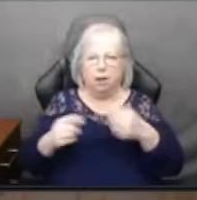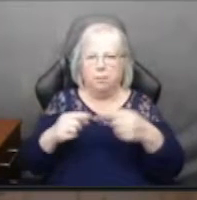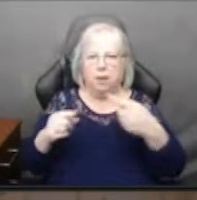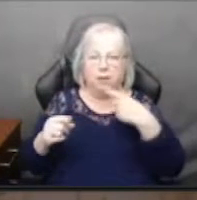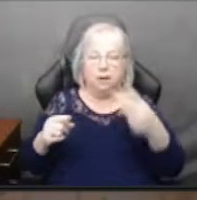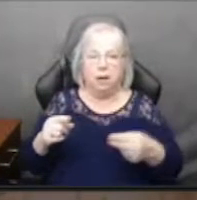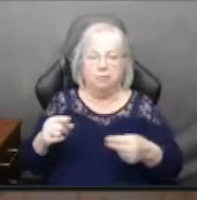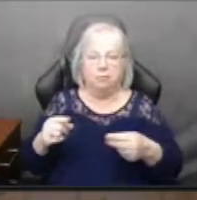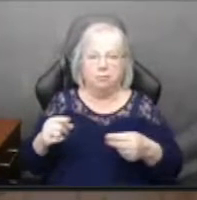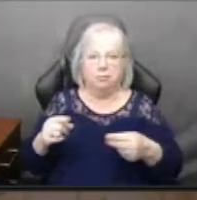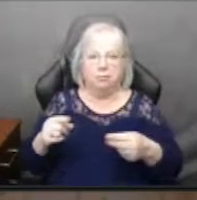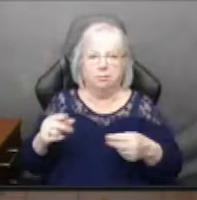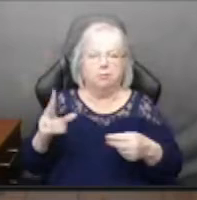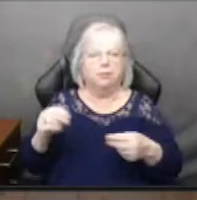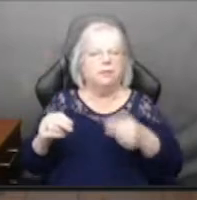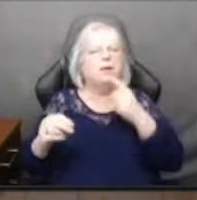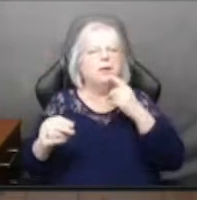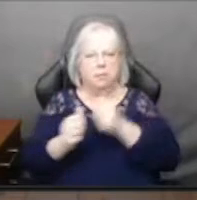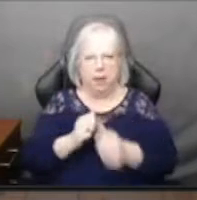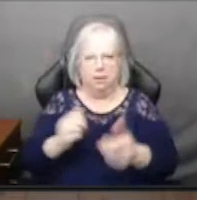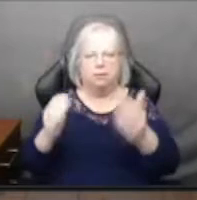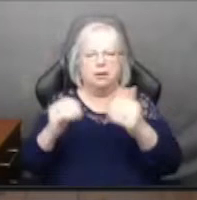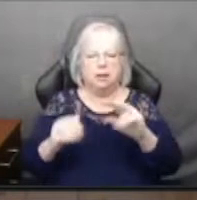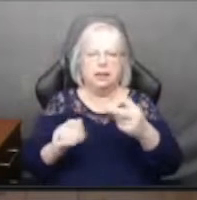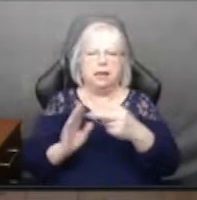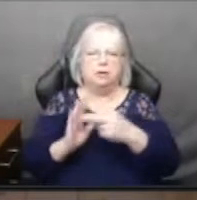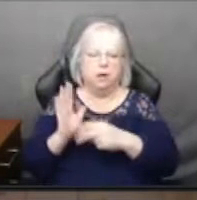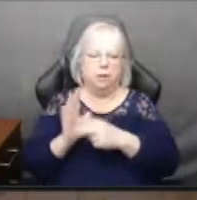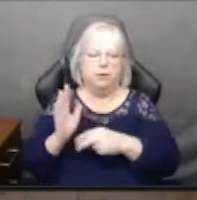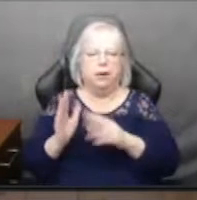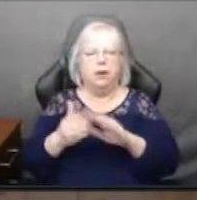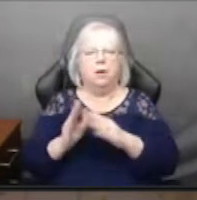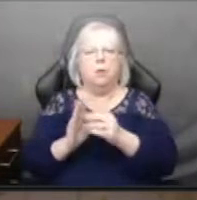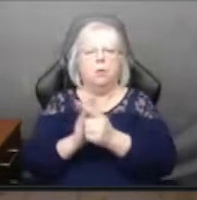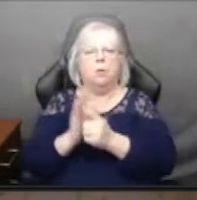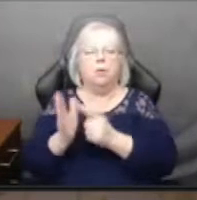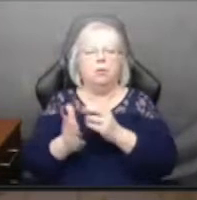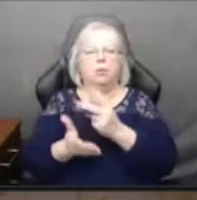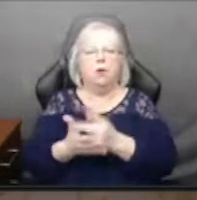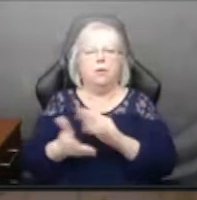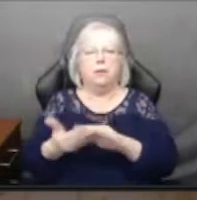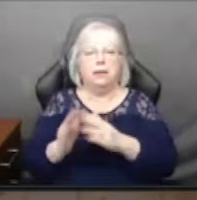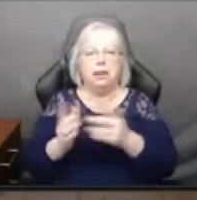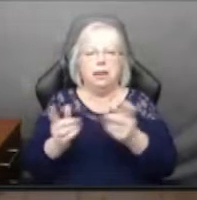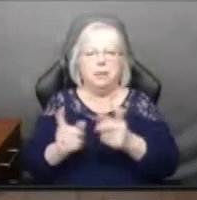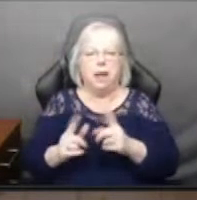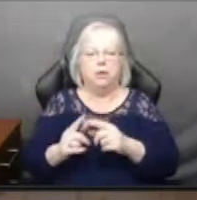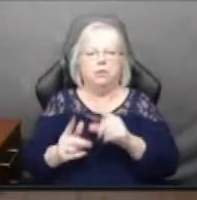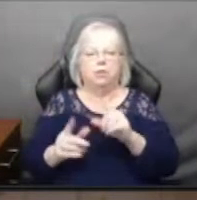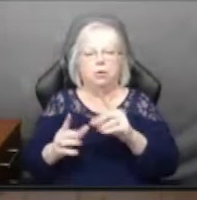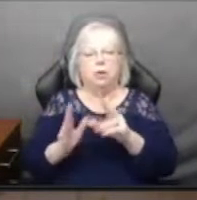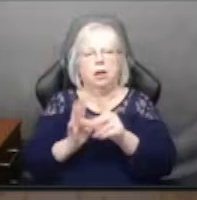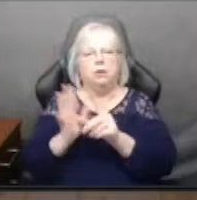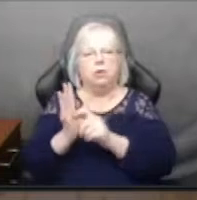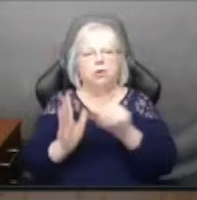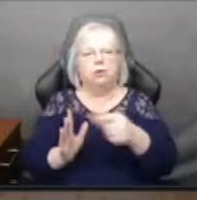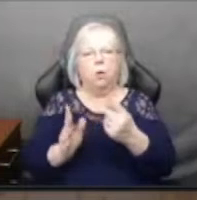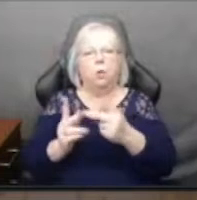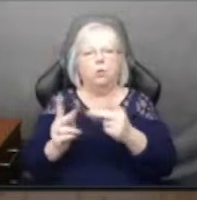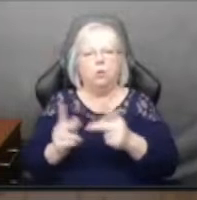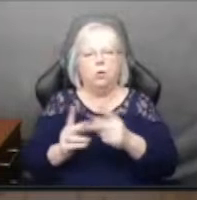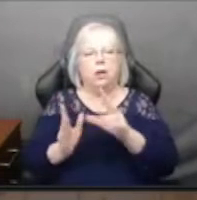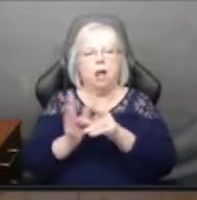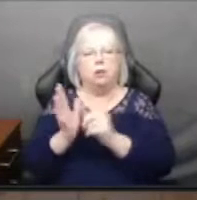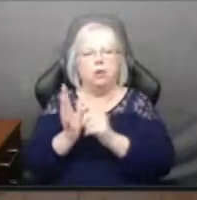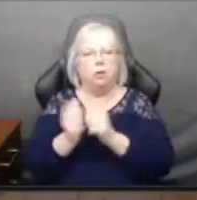nay. Ayes have it. Second reading. An ordinance to authorize the city manager to enter into a sole source contract with Motorola